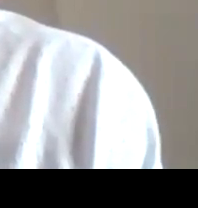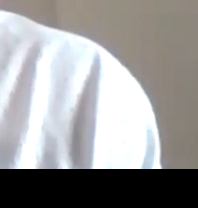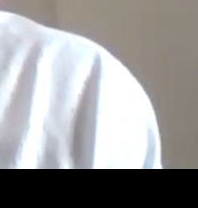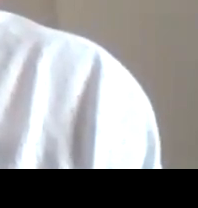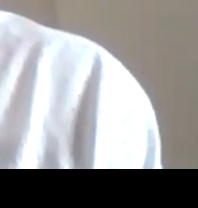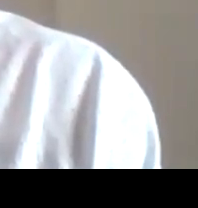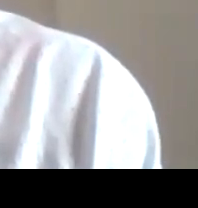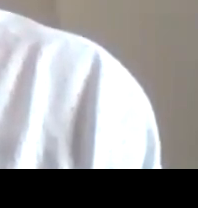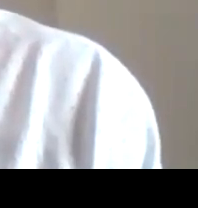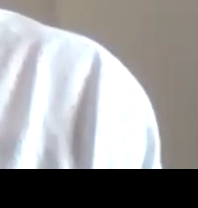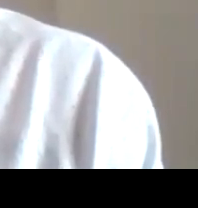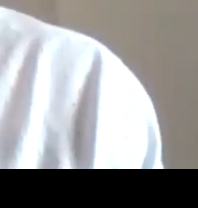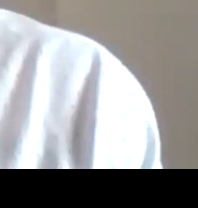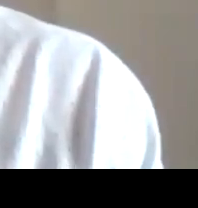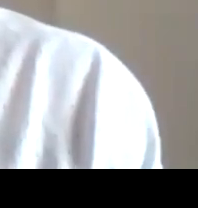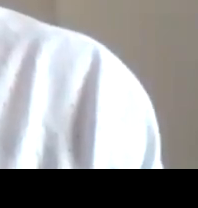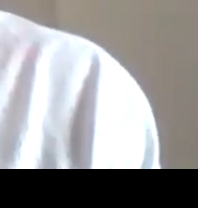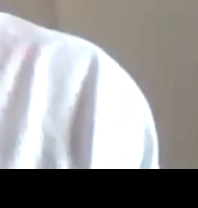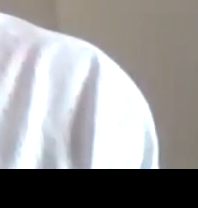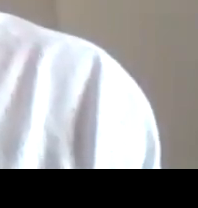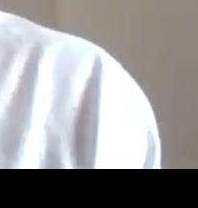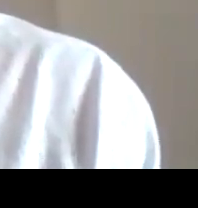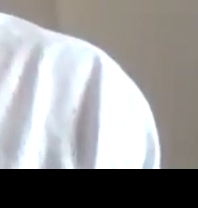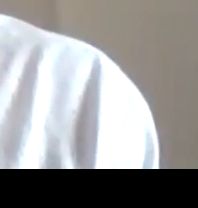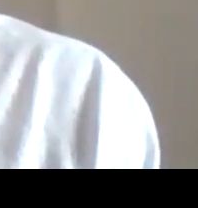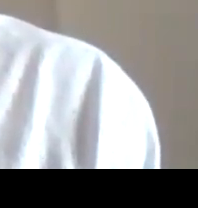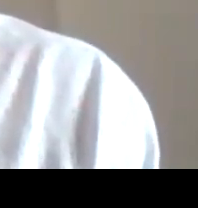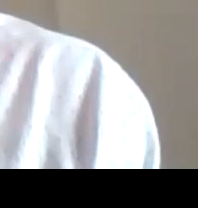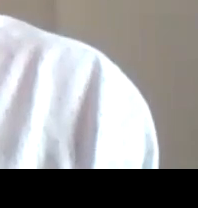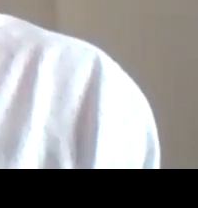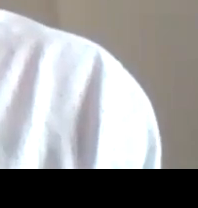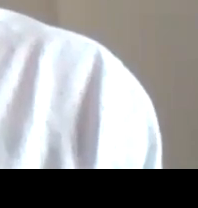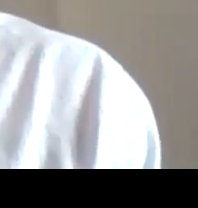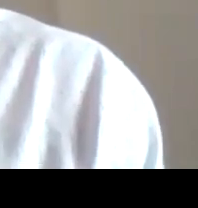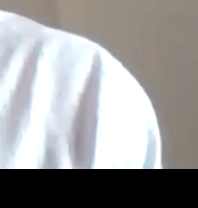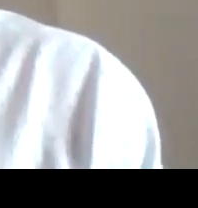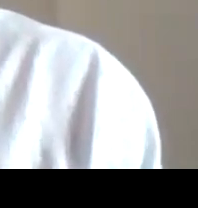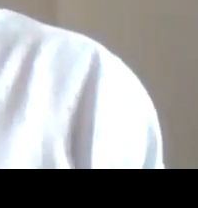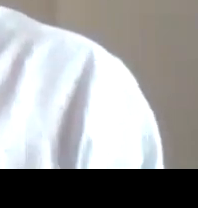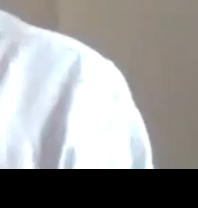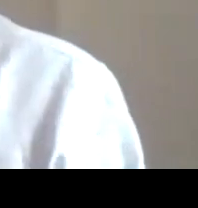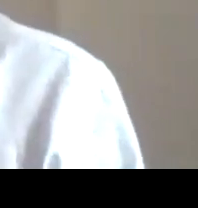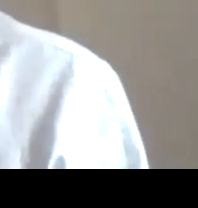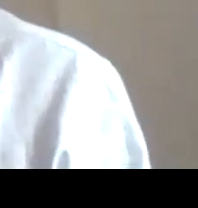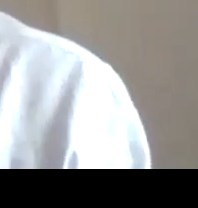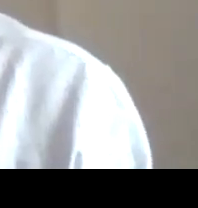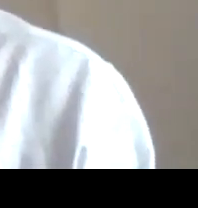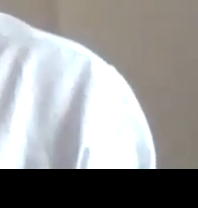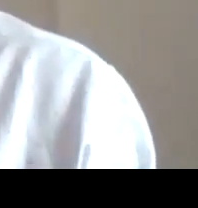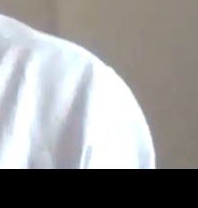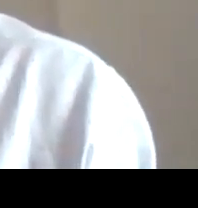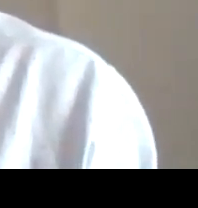like one need. Try love hate. Try love hate. Like one need, try love hate.